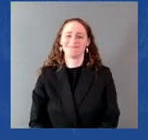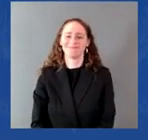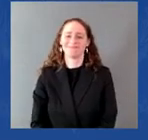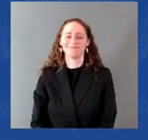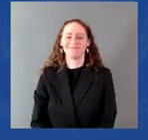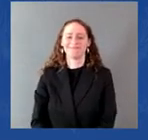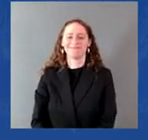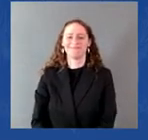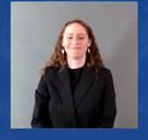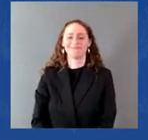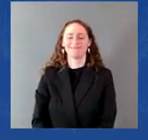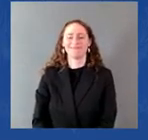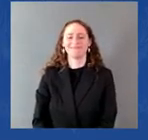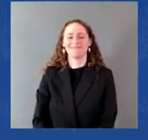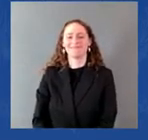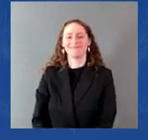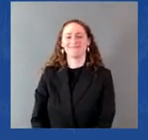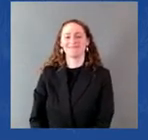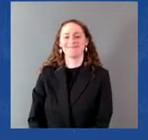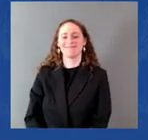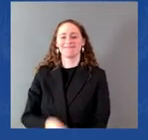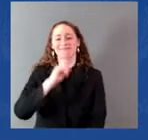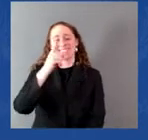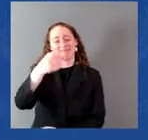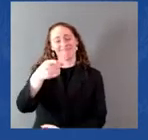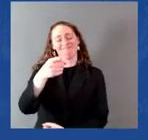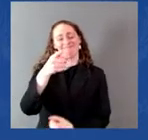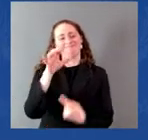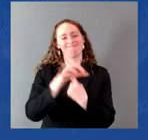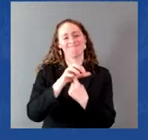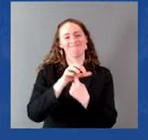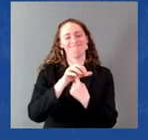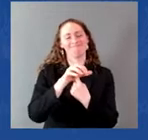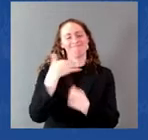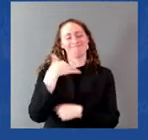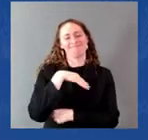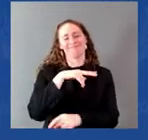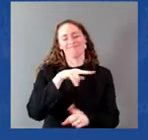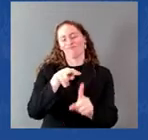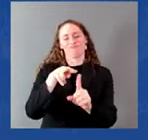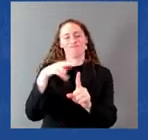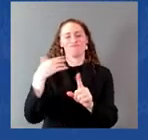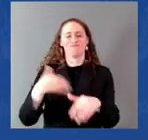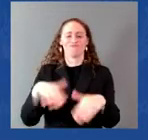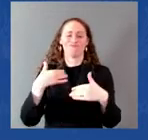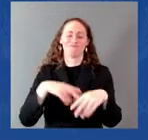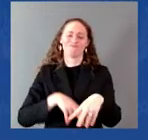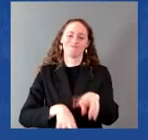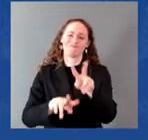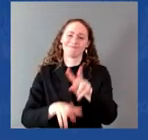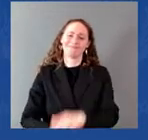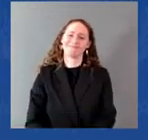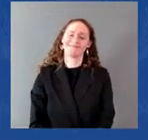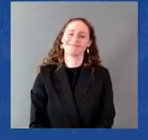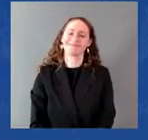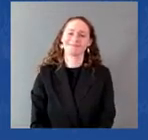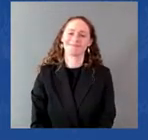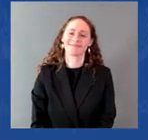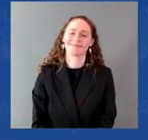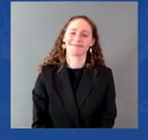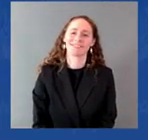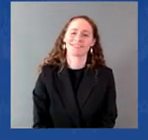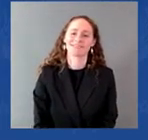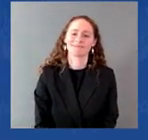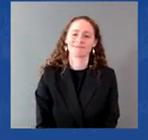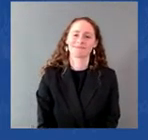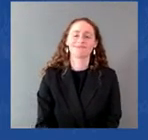else. And although you weren't thinking of me, but I keep thinking you're thinking of me when you said the wind beneath my wings.